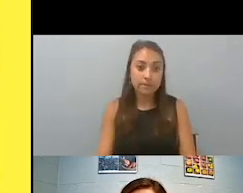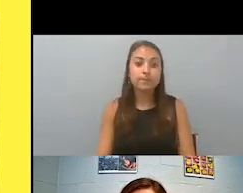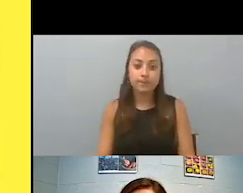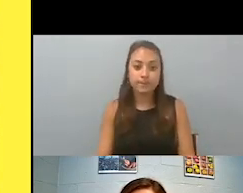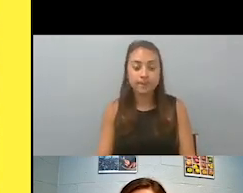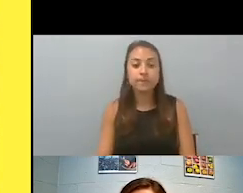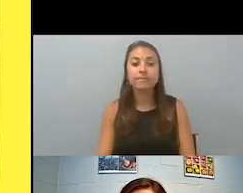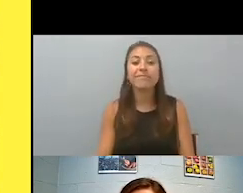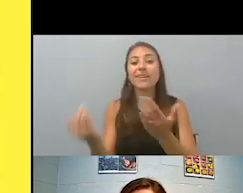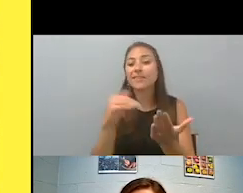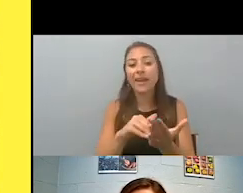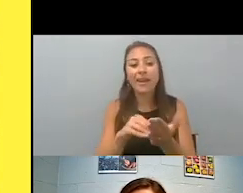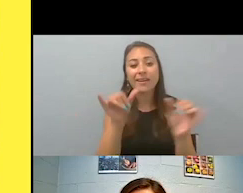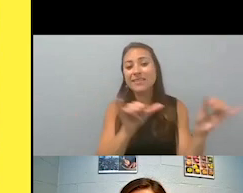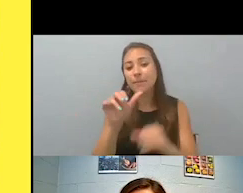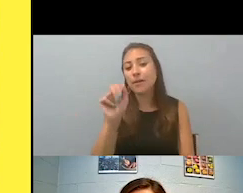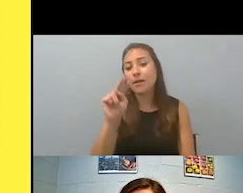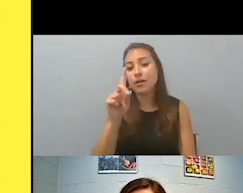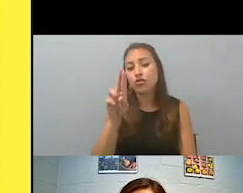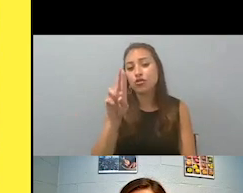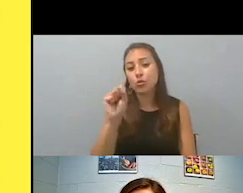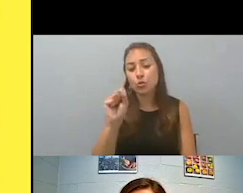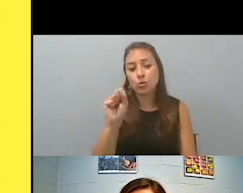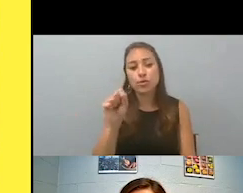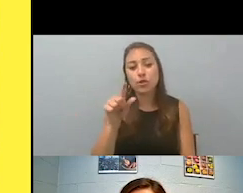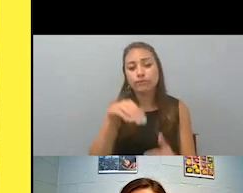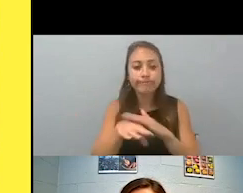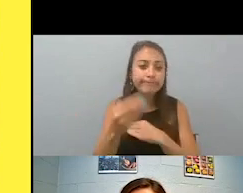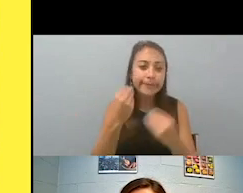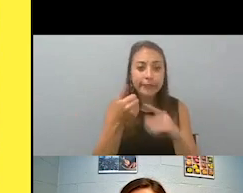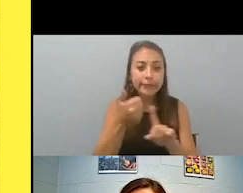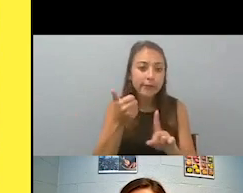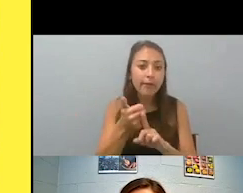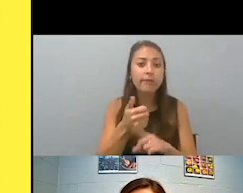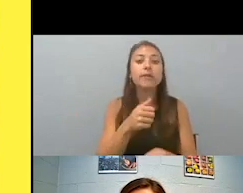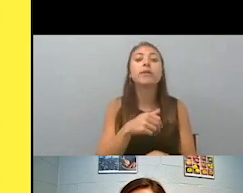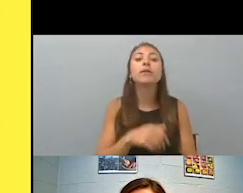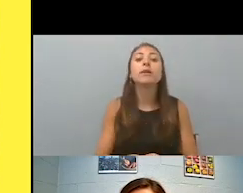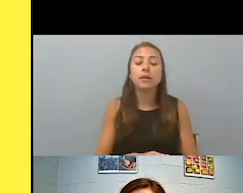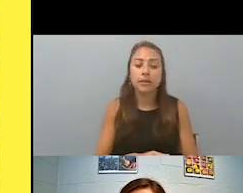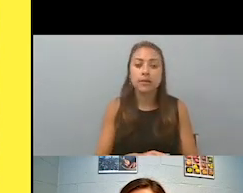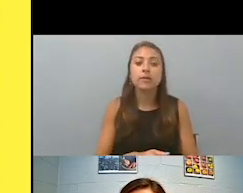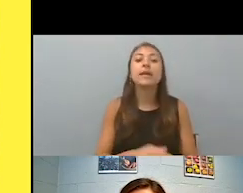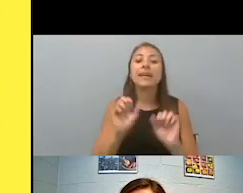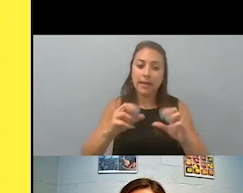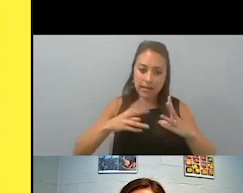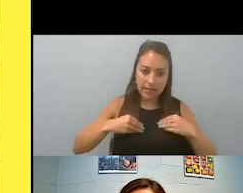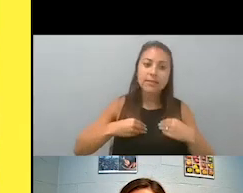same format as Andrews, where everything's a la carte. However, meal equivalency and meal swipes are accepted at this location as